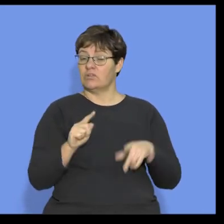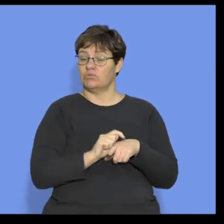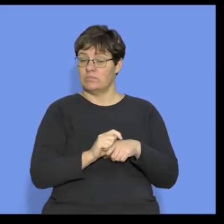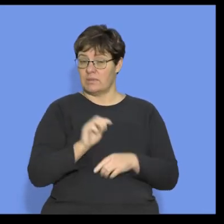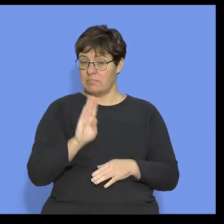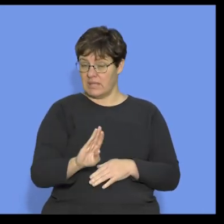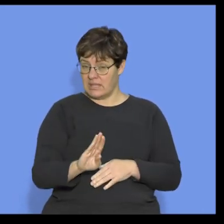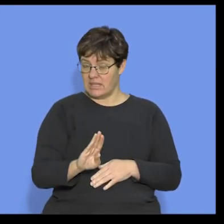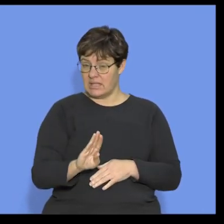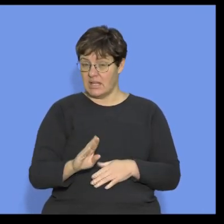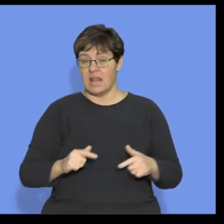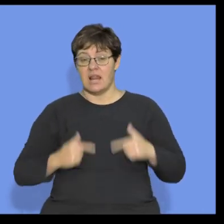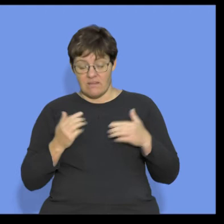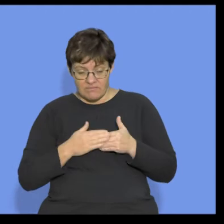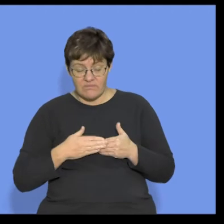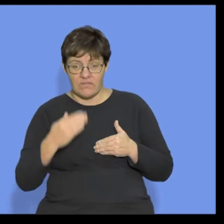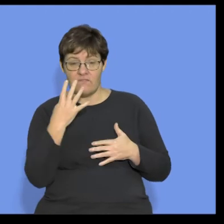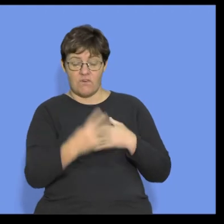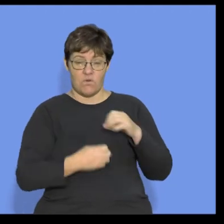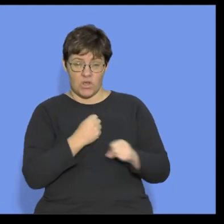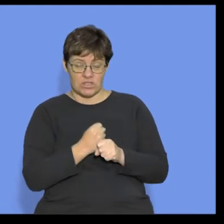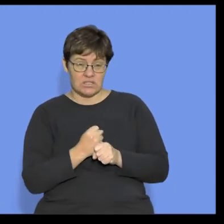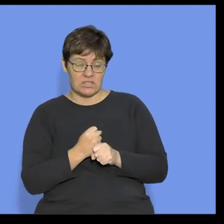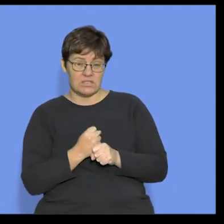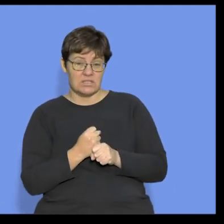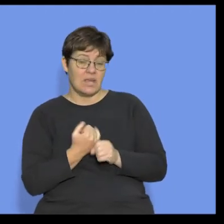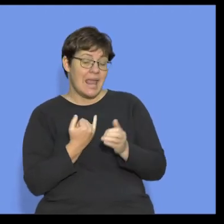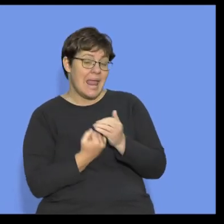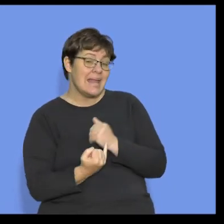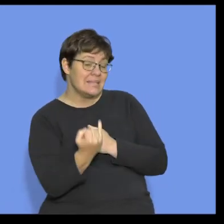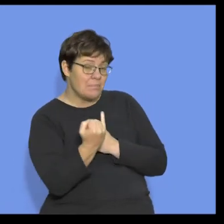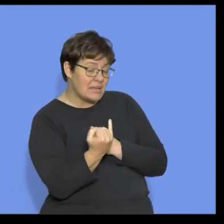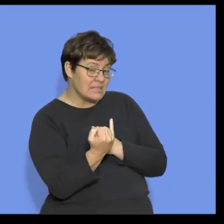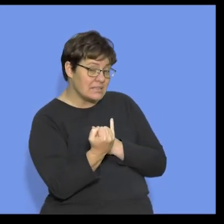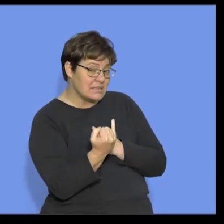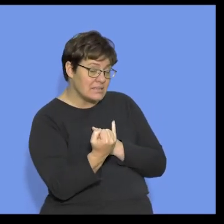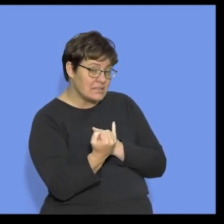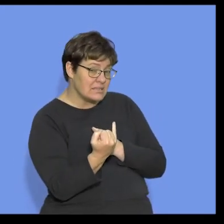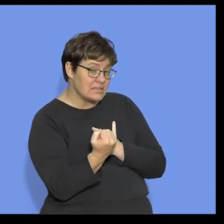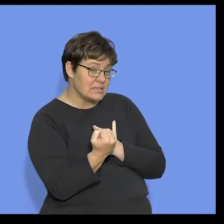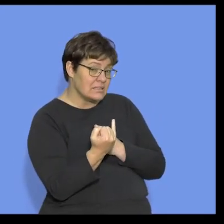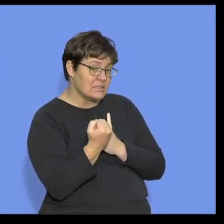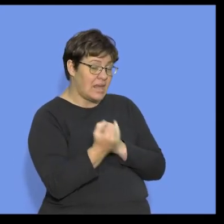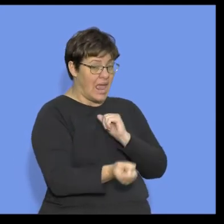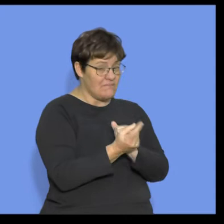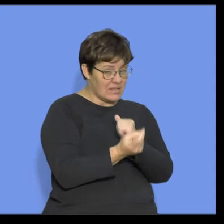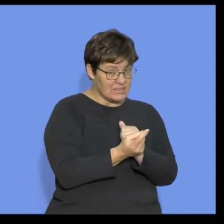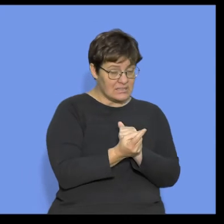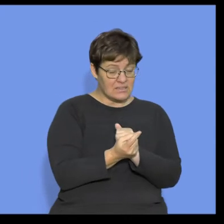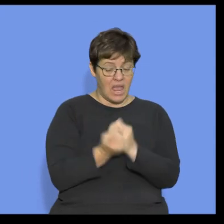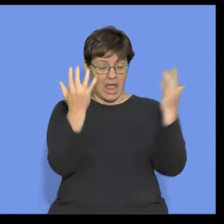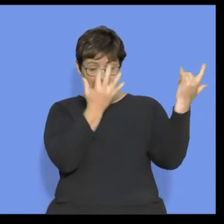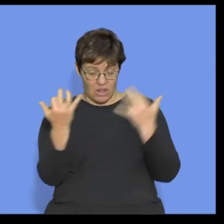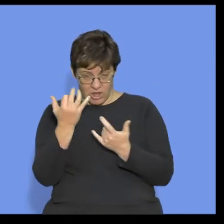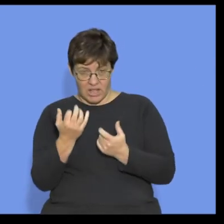B and living beyond 4 years independent events? Justify your answer with a